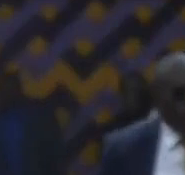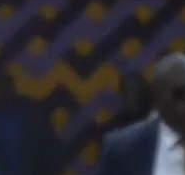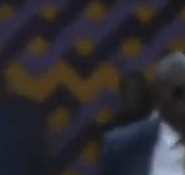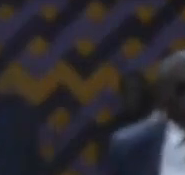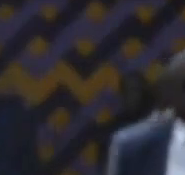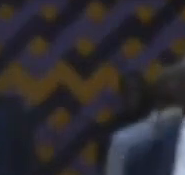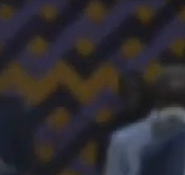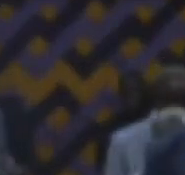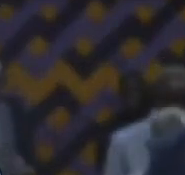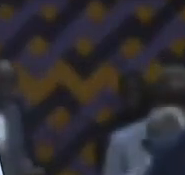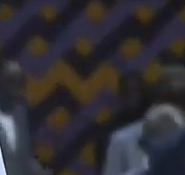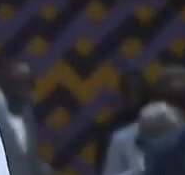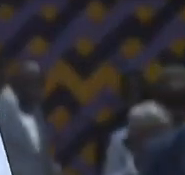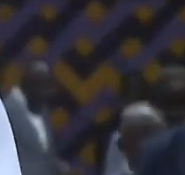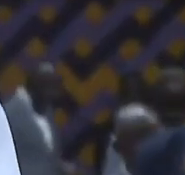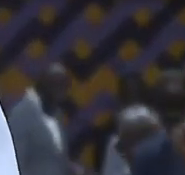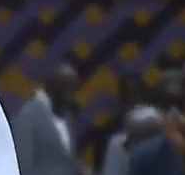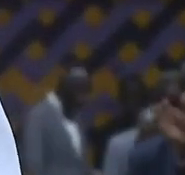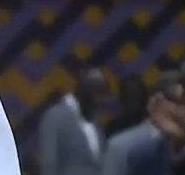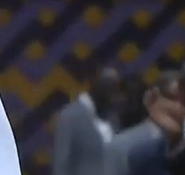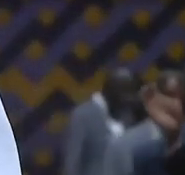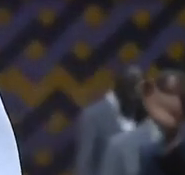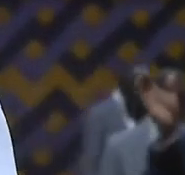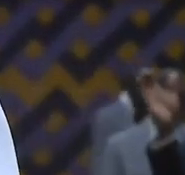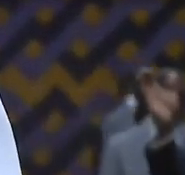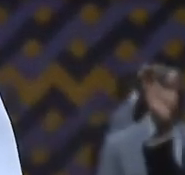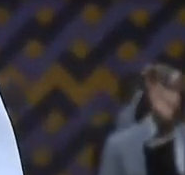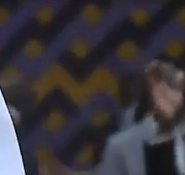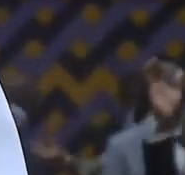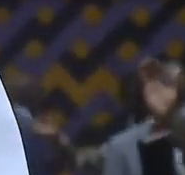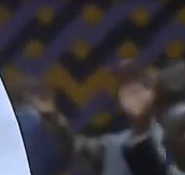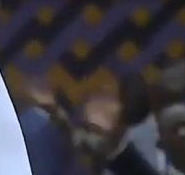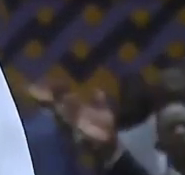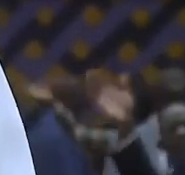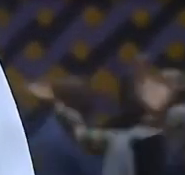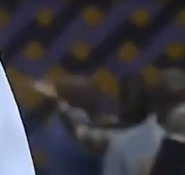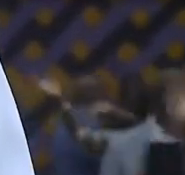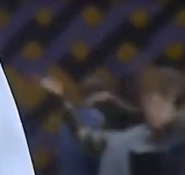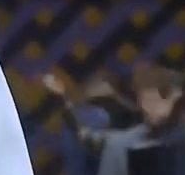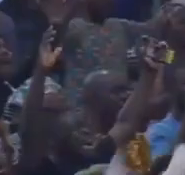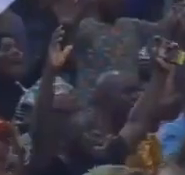The Almighty God will subdue all your enemies.